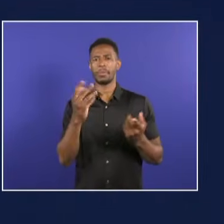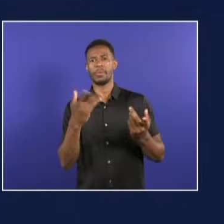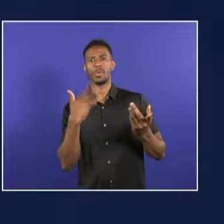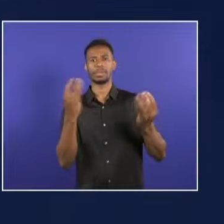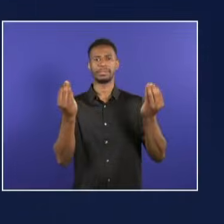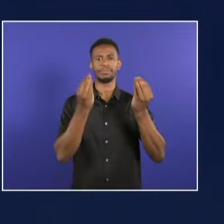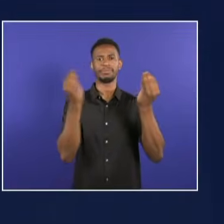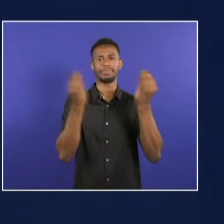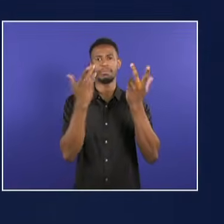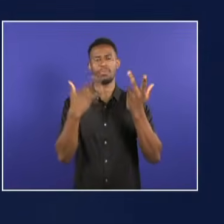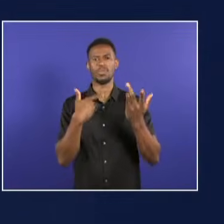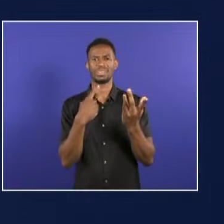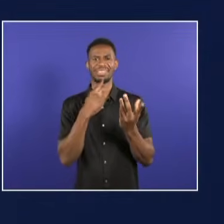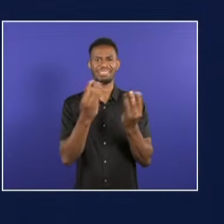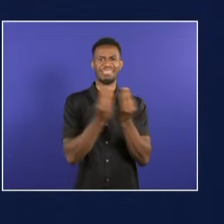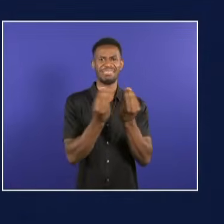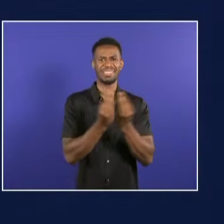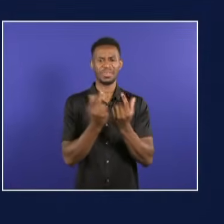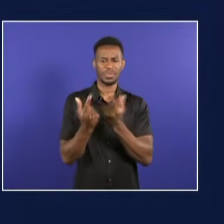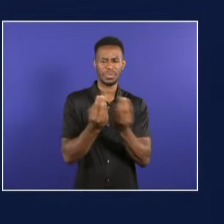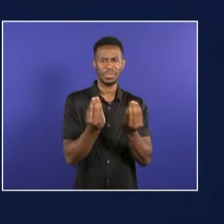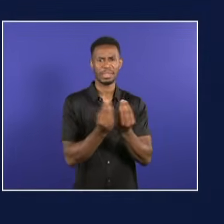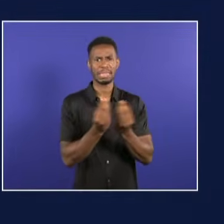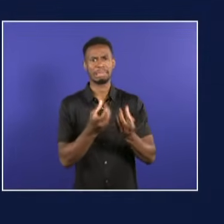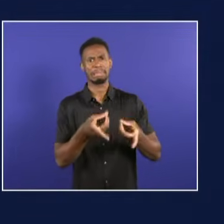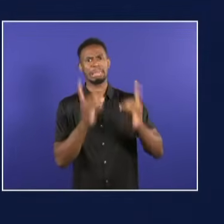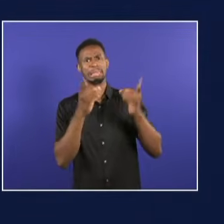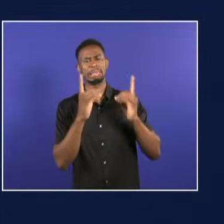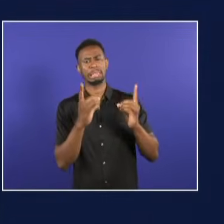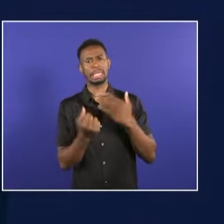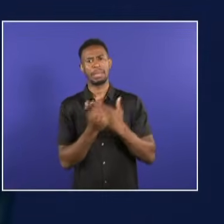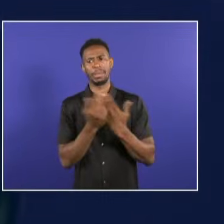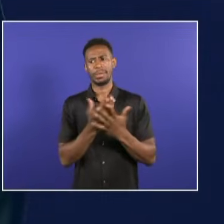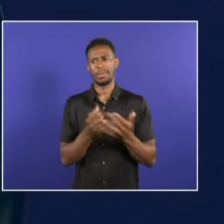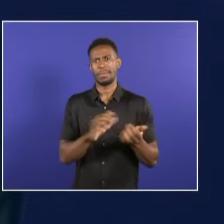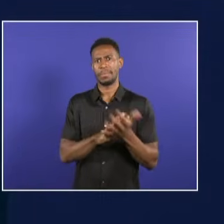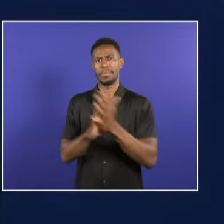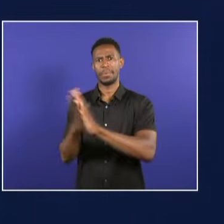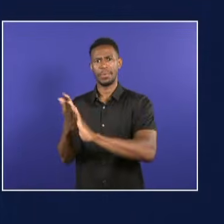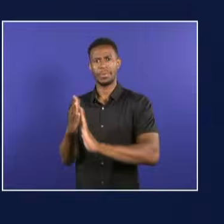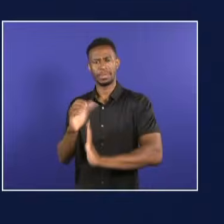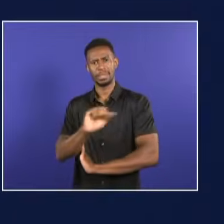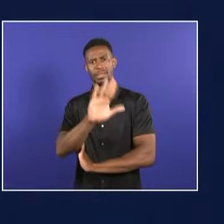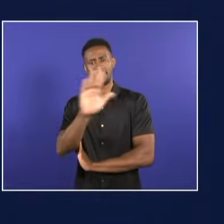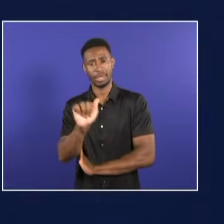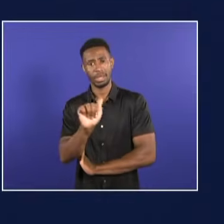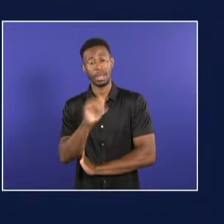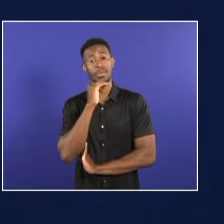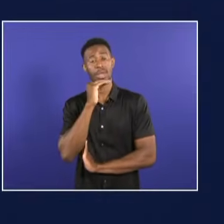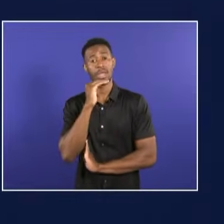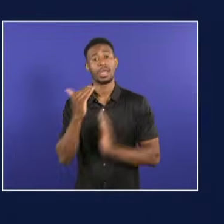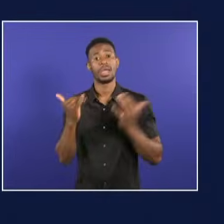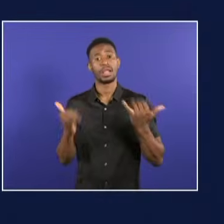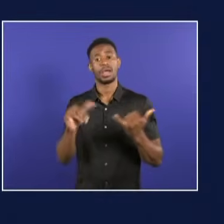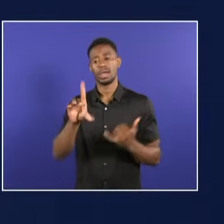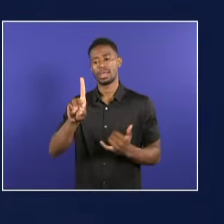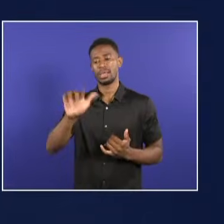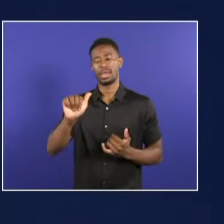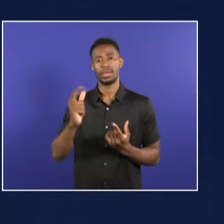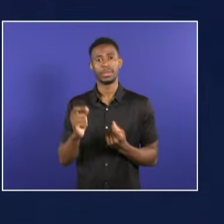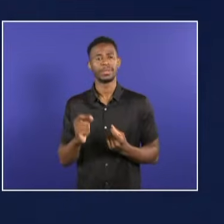our country in grave danger. So the DA did the right thing, friends, by stepping forward and